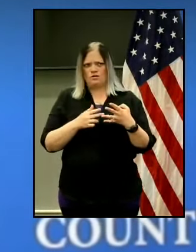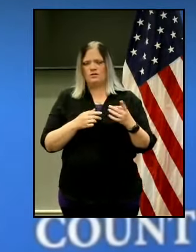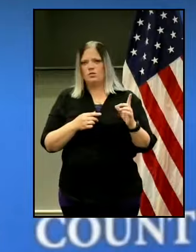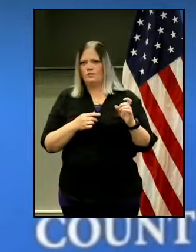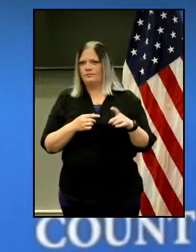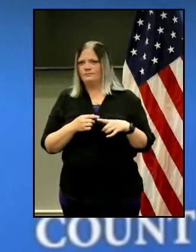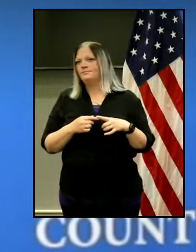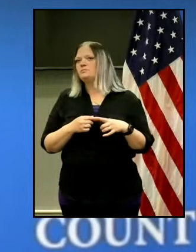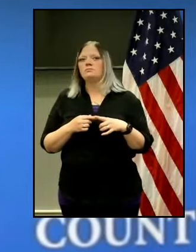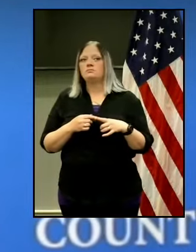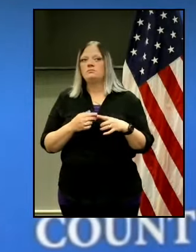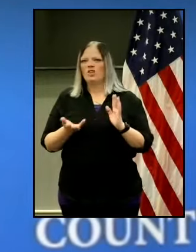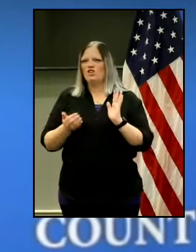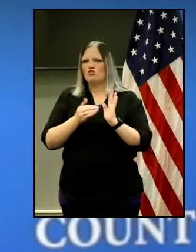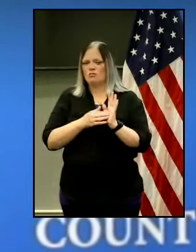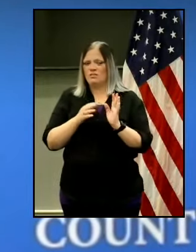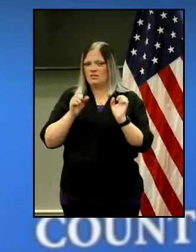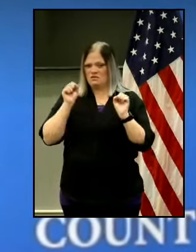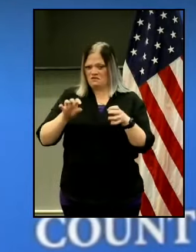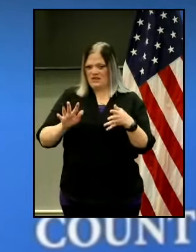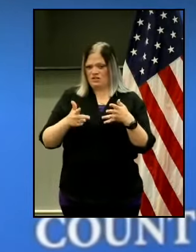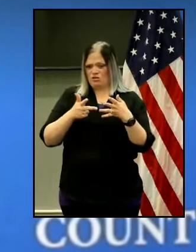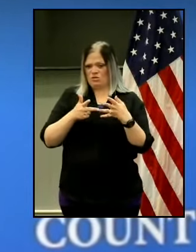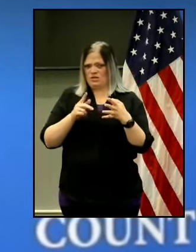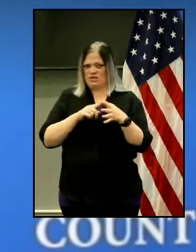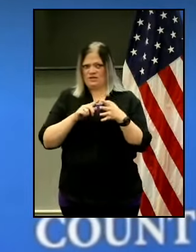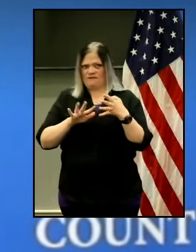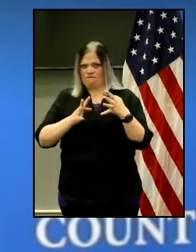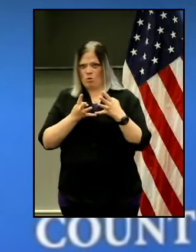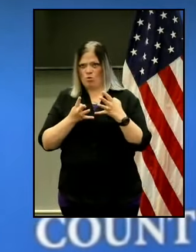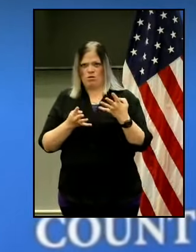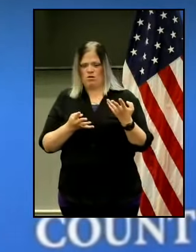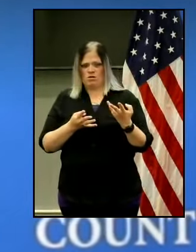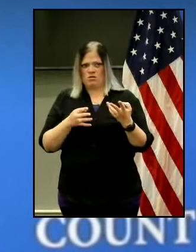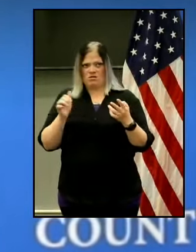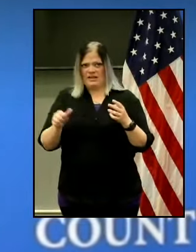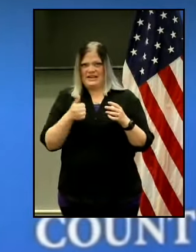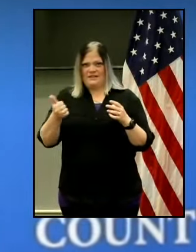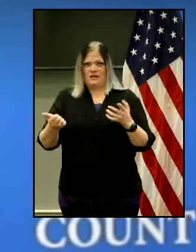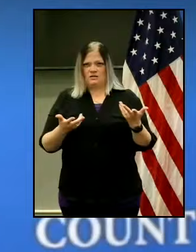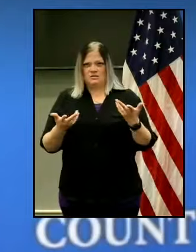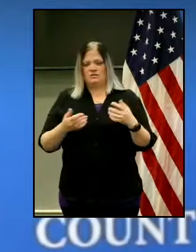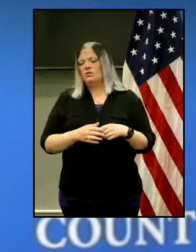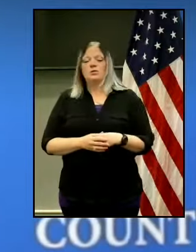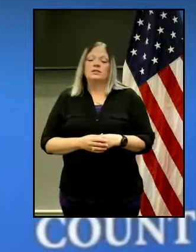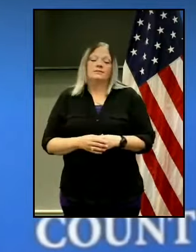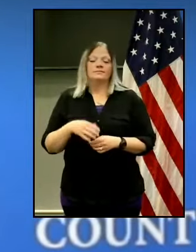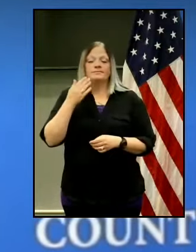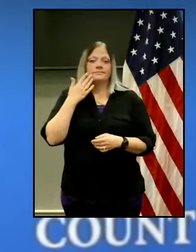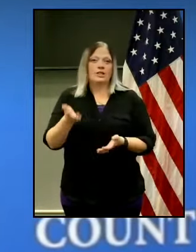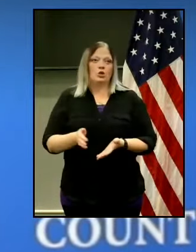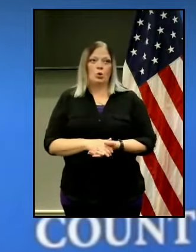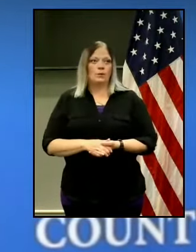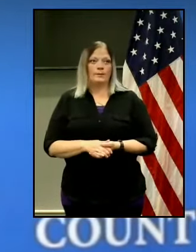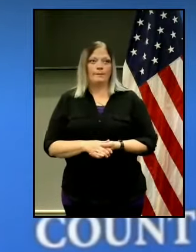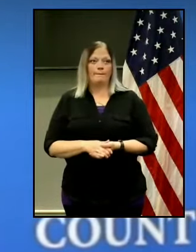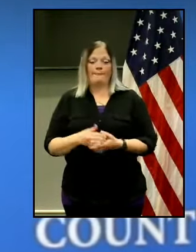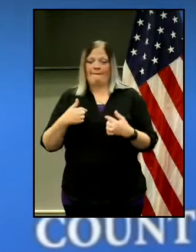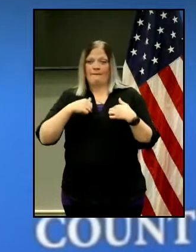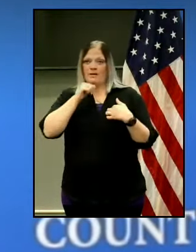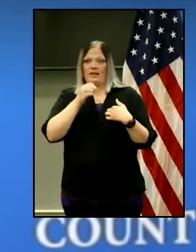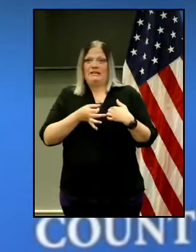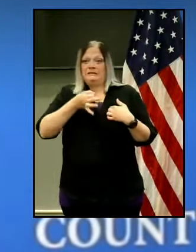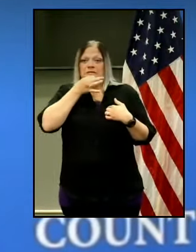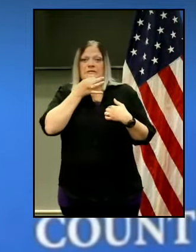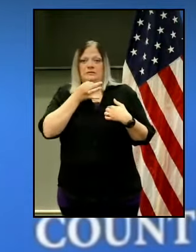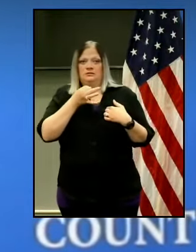things that can open up before we reach phase 3, and I assume phase 4 you're talking? I don't know. I'm not the specialist